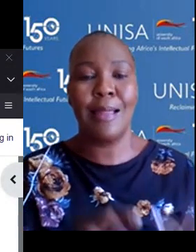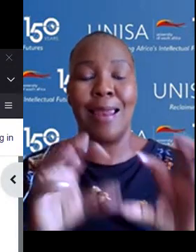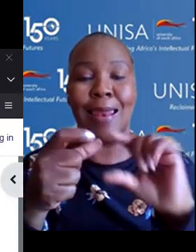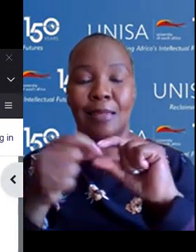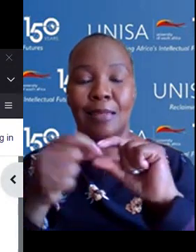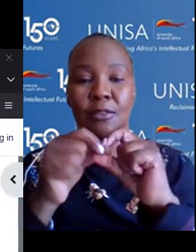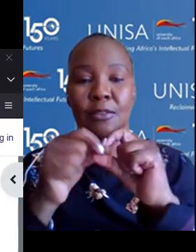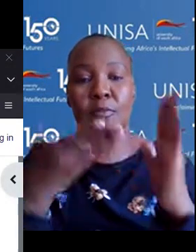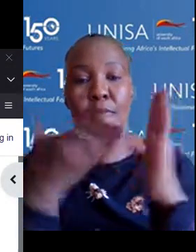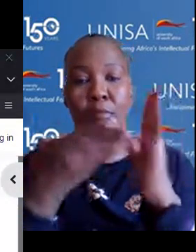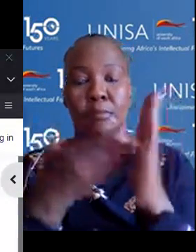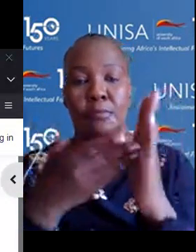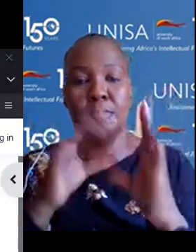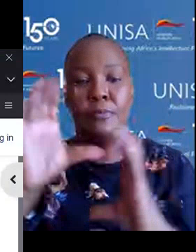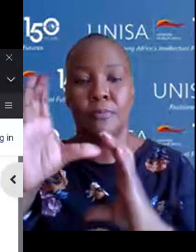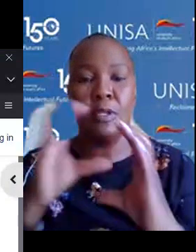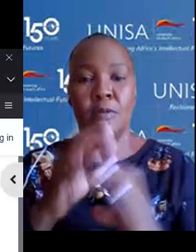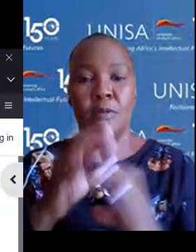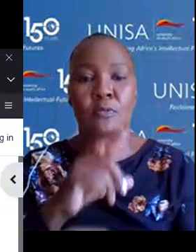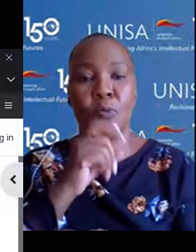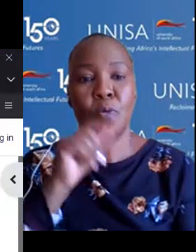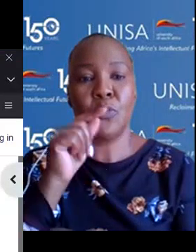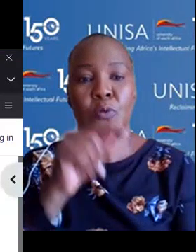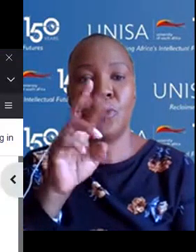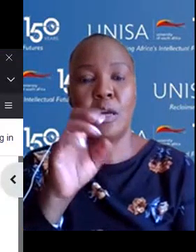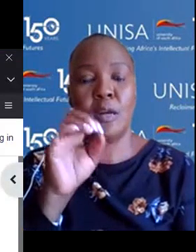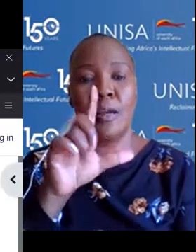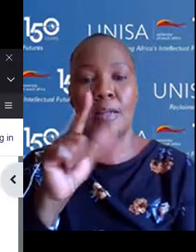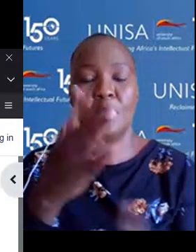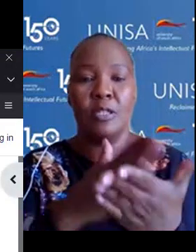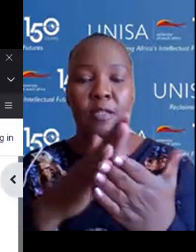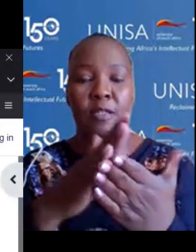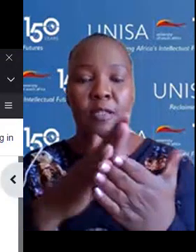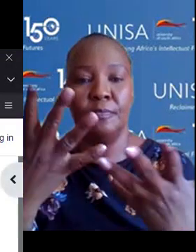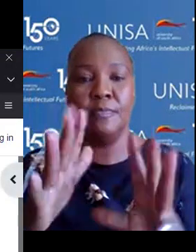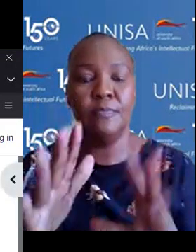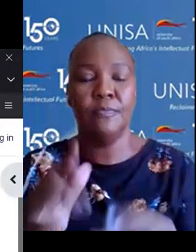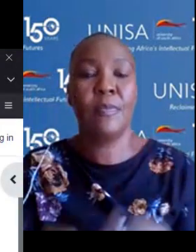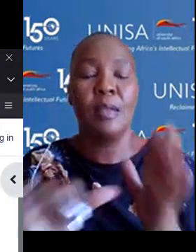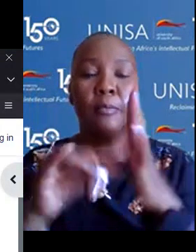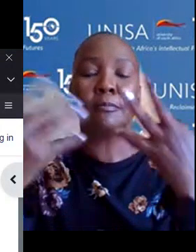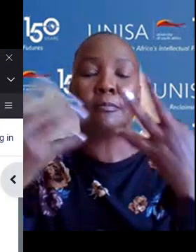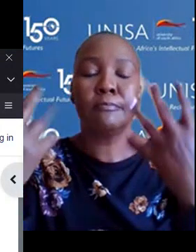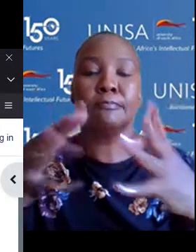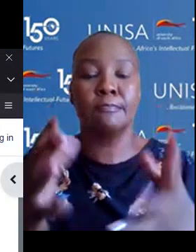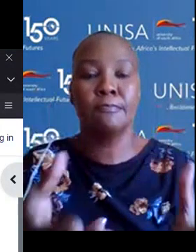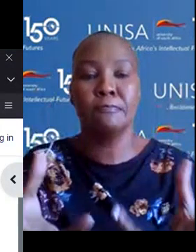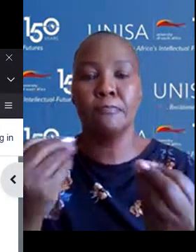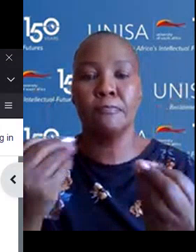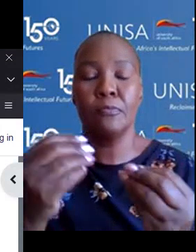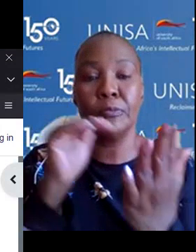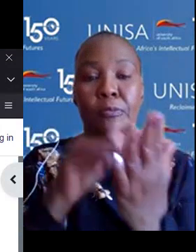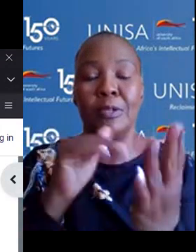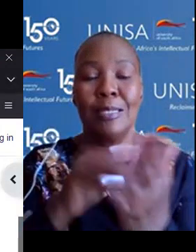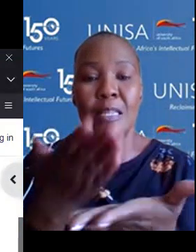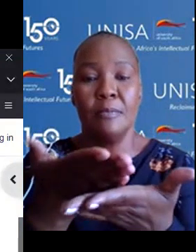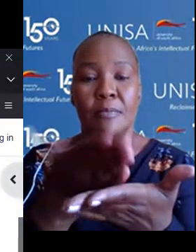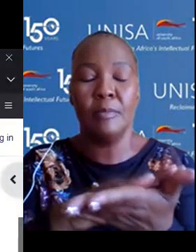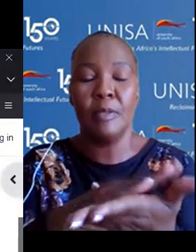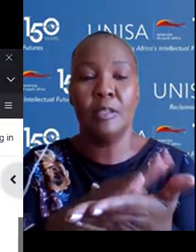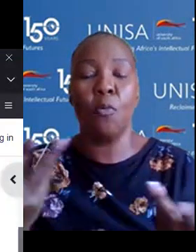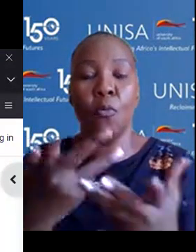and or you can use that URL that we shared. So it's very important that you get onto this page. This is where we're going